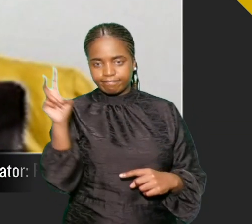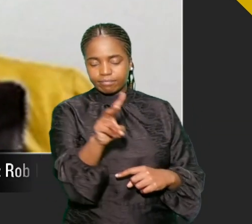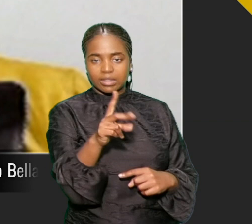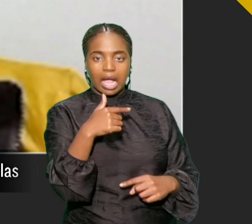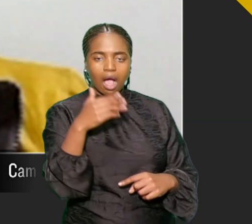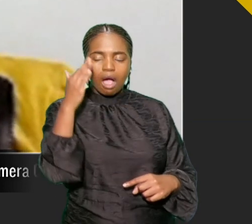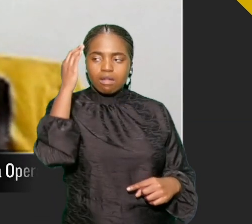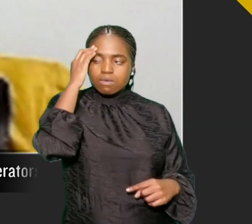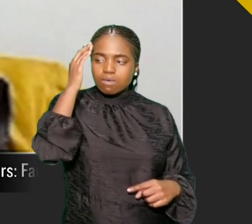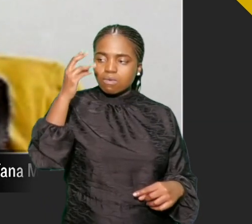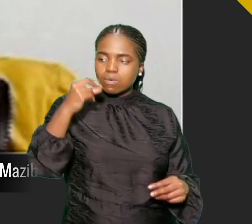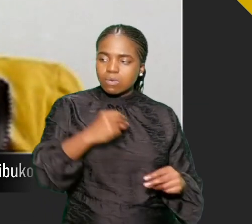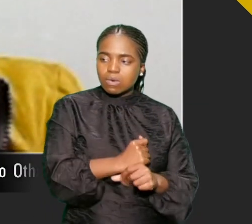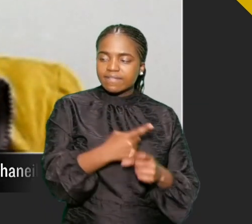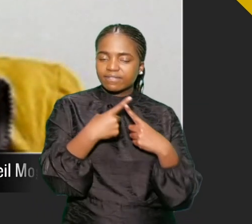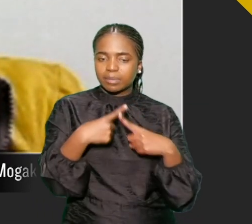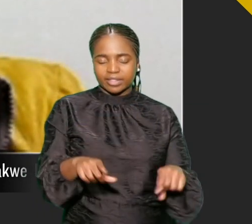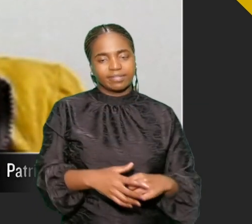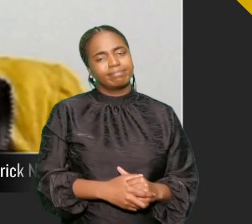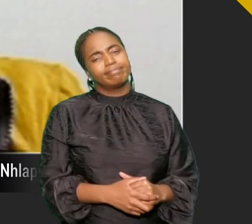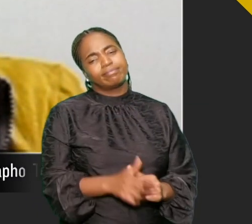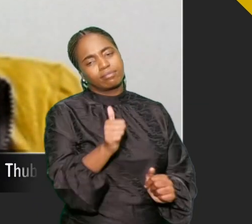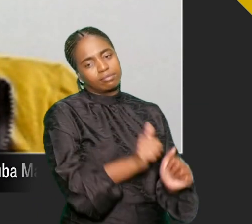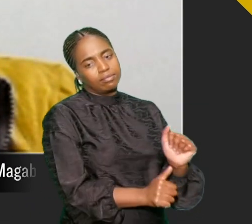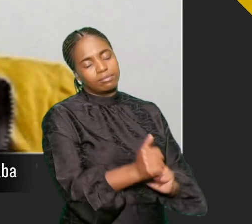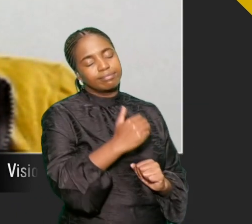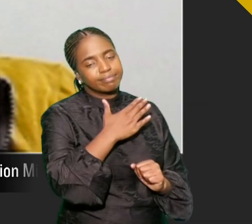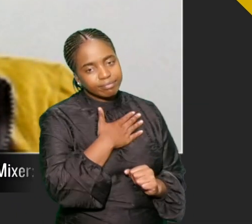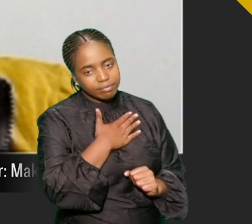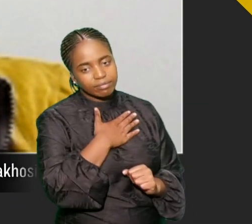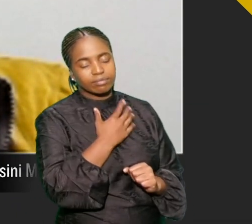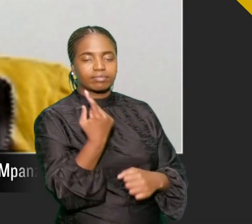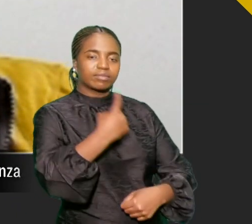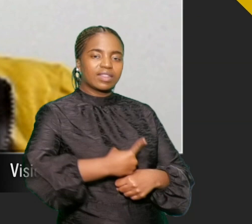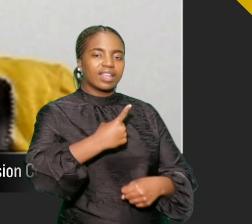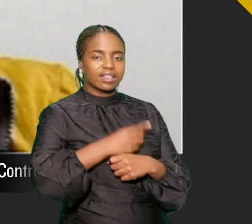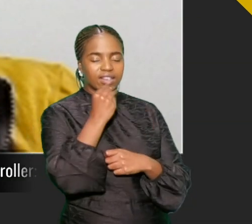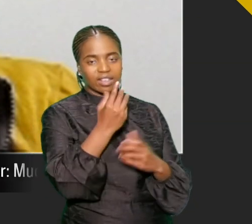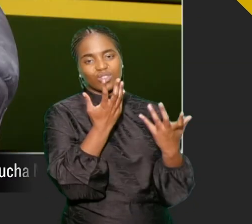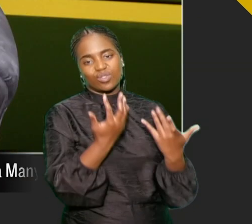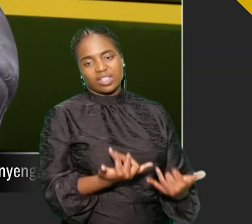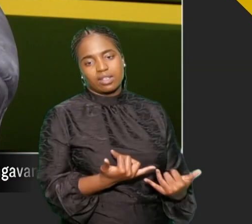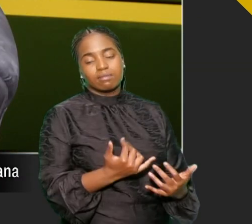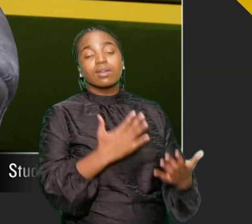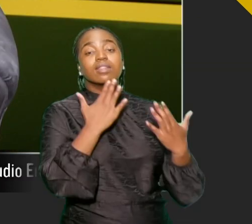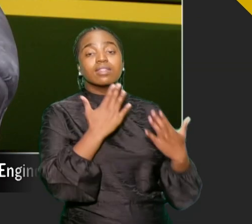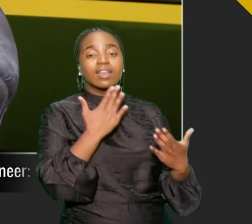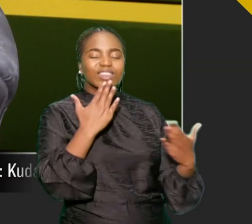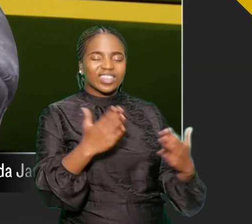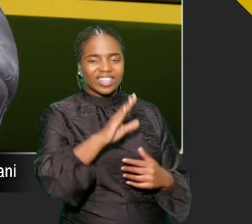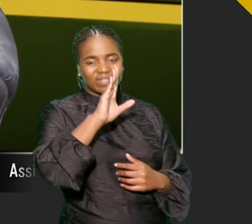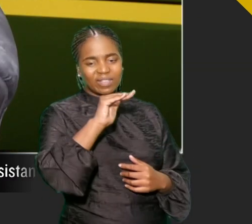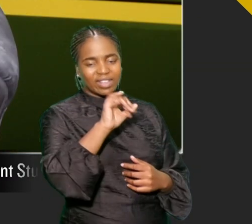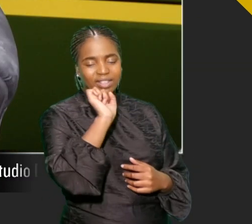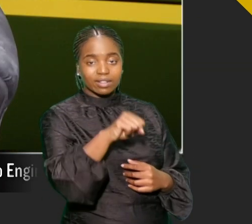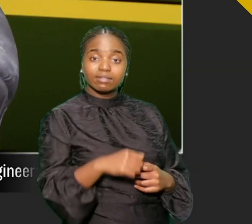you knew about the world. Butabang, we really appreciate you for coming on to Daily Thetha namhlanje ukuthi ukwazi ukuxoxa nathi. Thank you and goodbye.